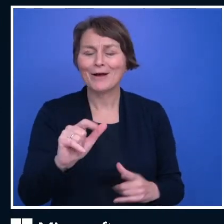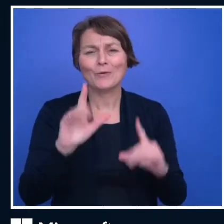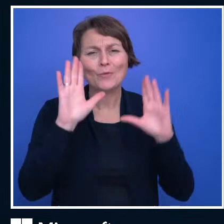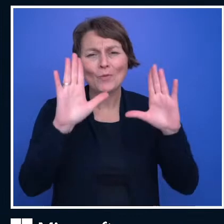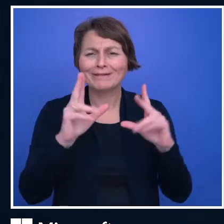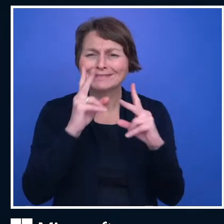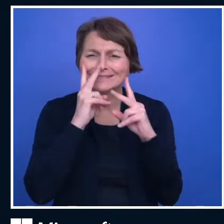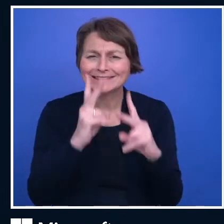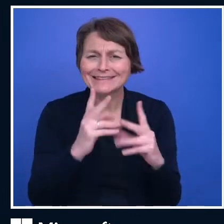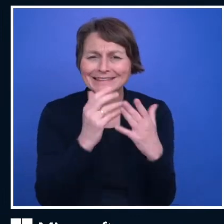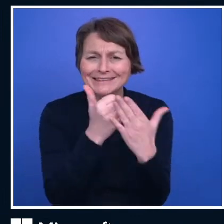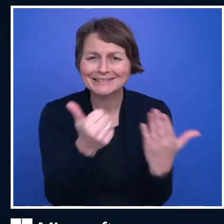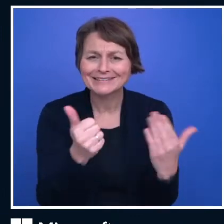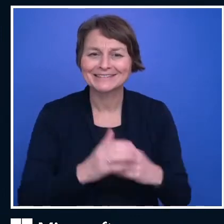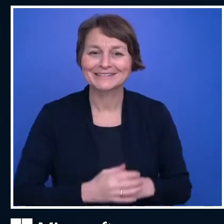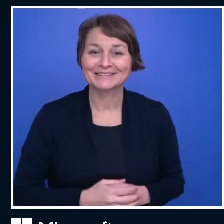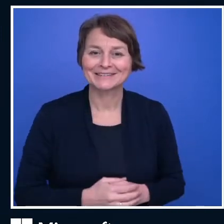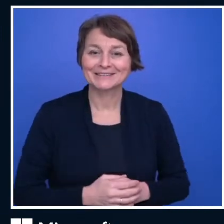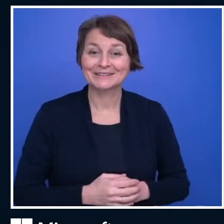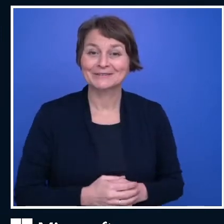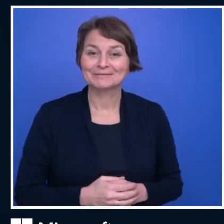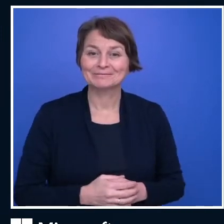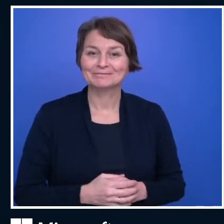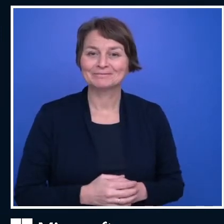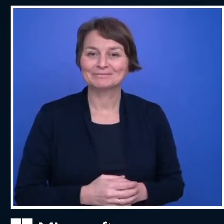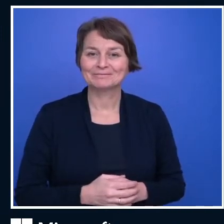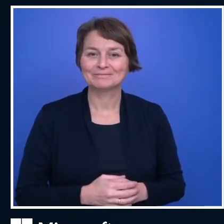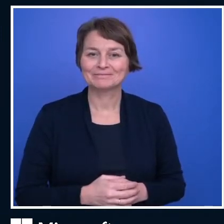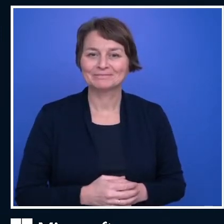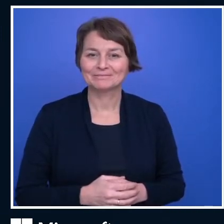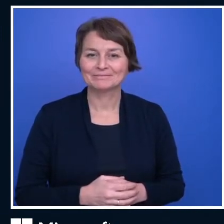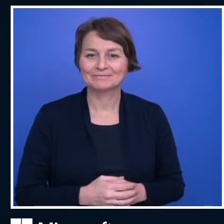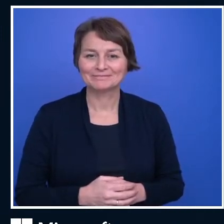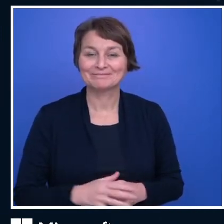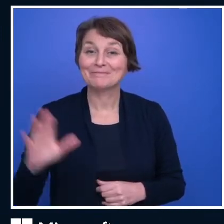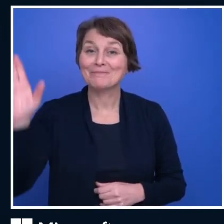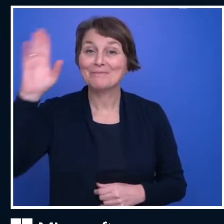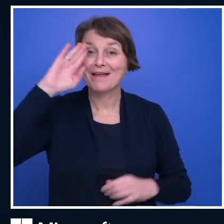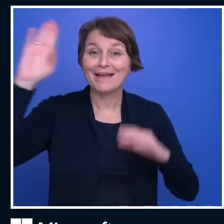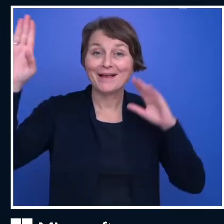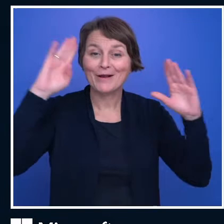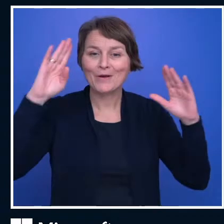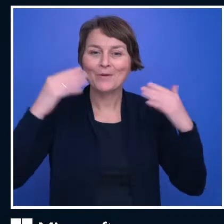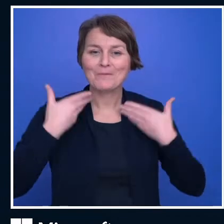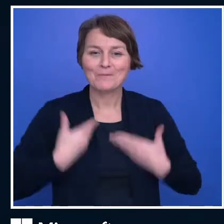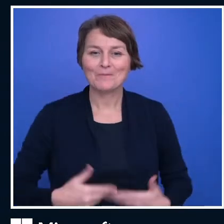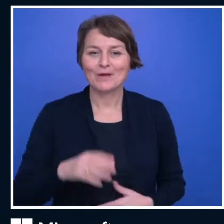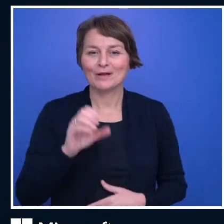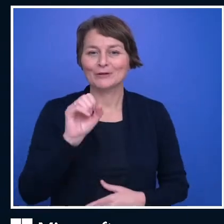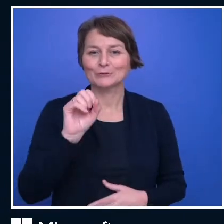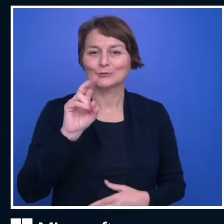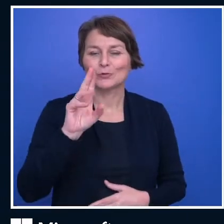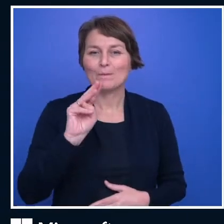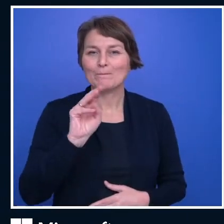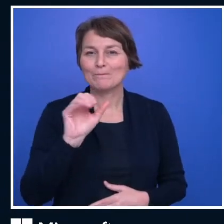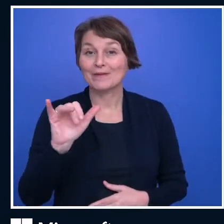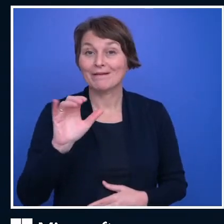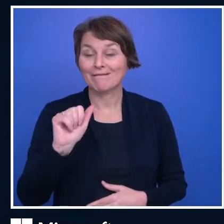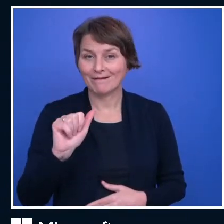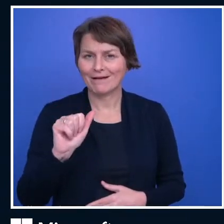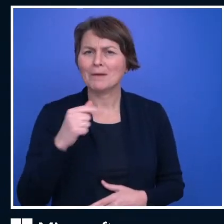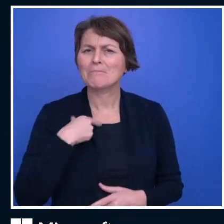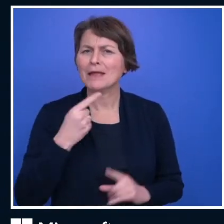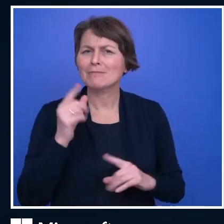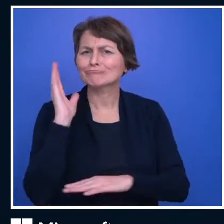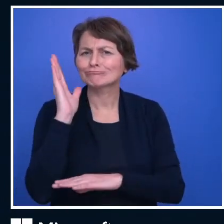quick introduction for us? Yeah, hi, my name is Soumya, and I'm going to be taking your session today on how